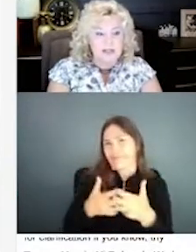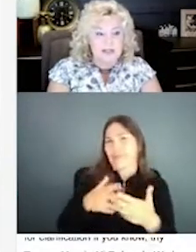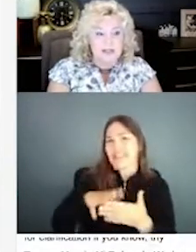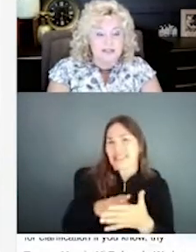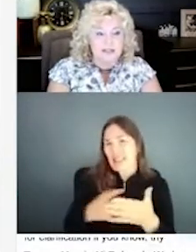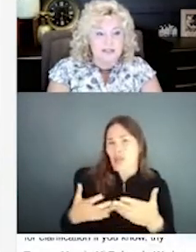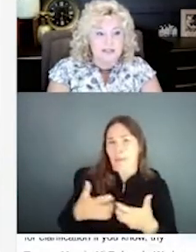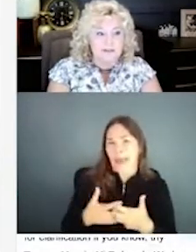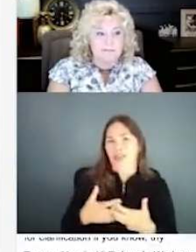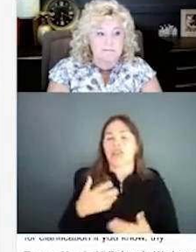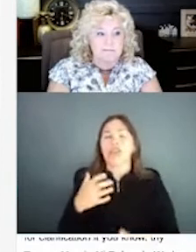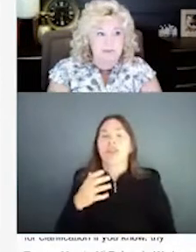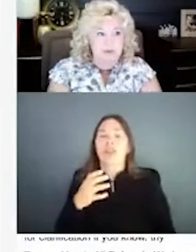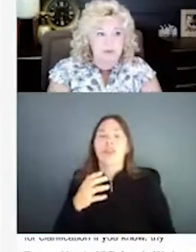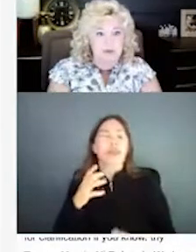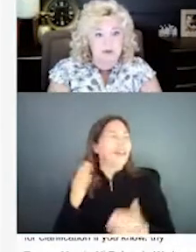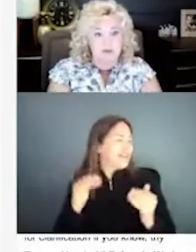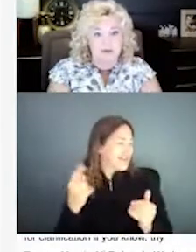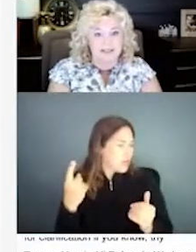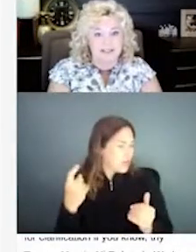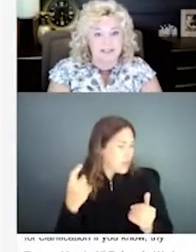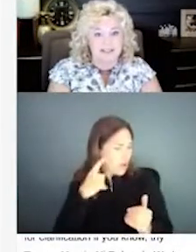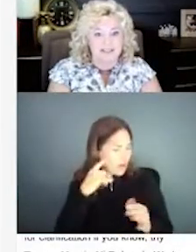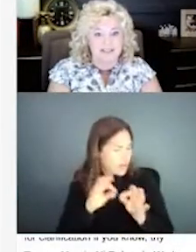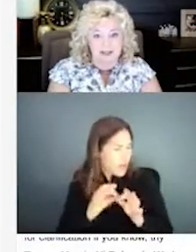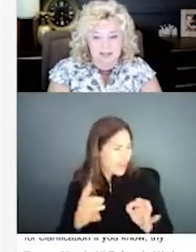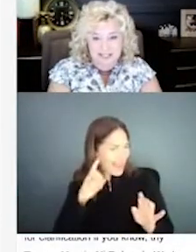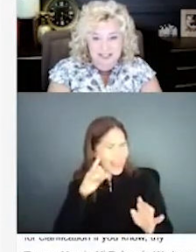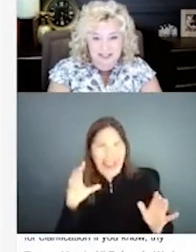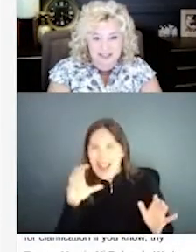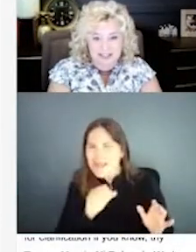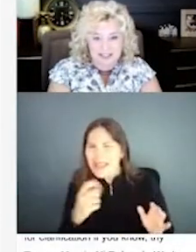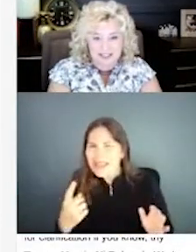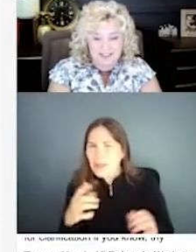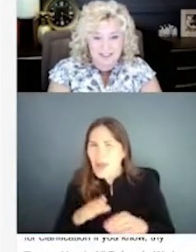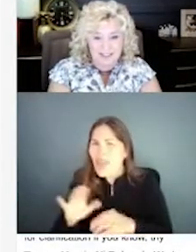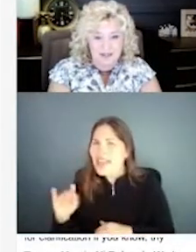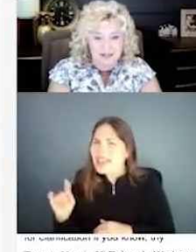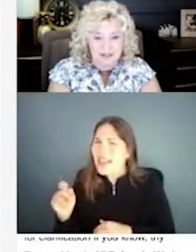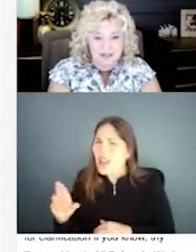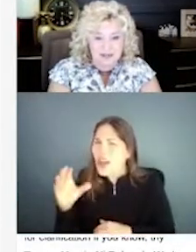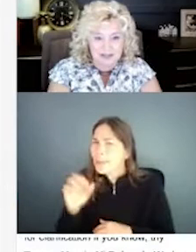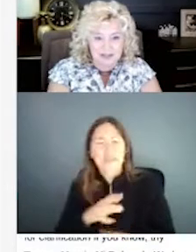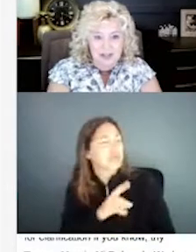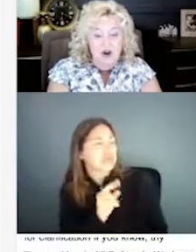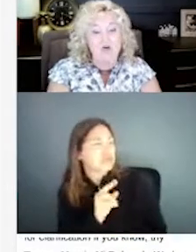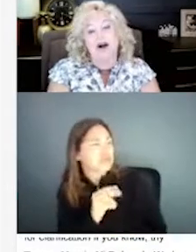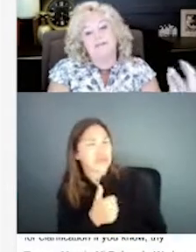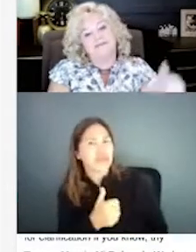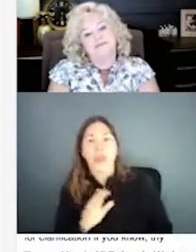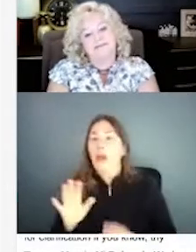then there was one more important thing there. Did I miss anything on that, Tanner, that you can think Nope. of? That sounds Oh,